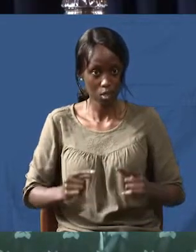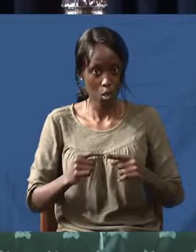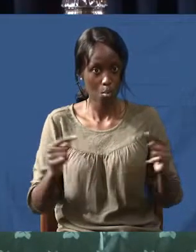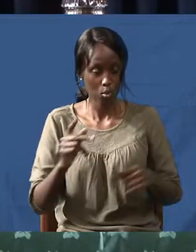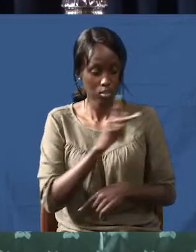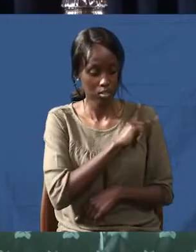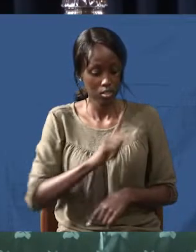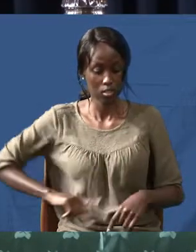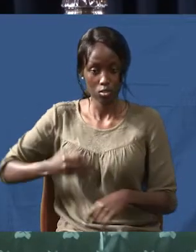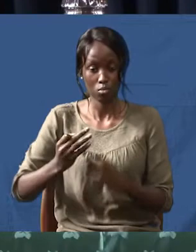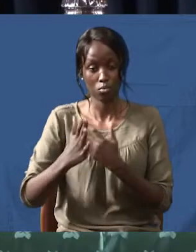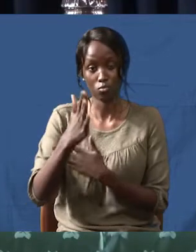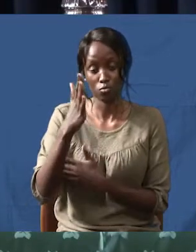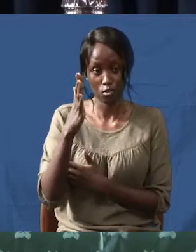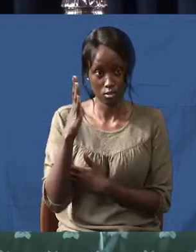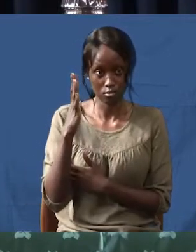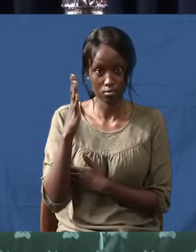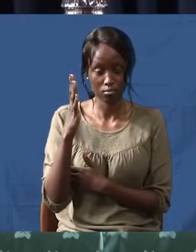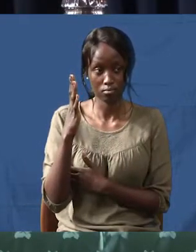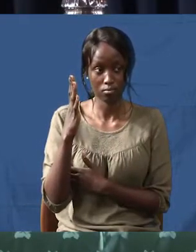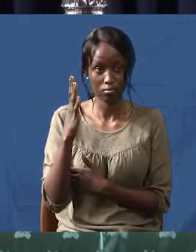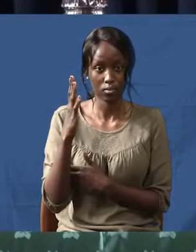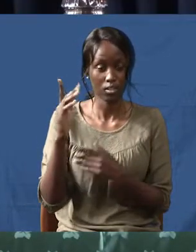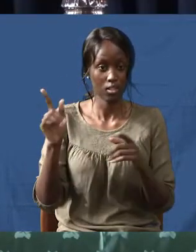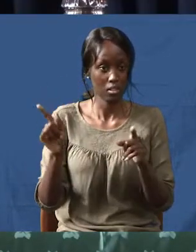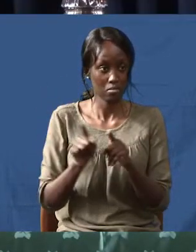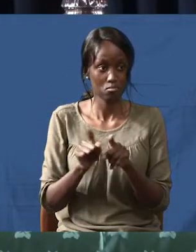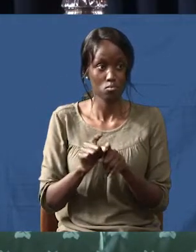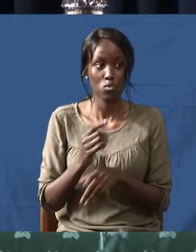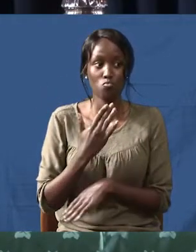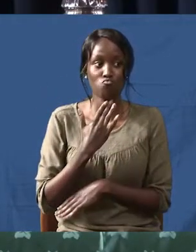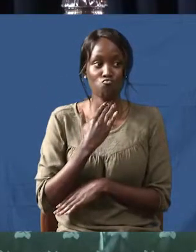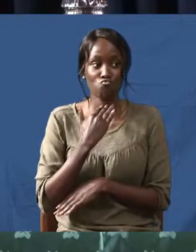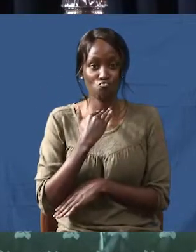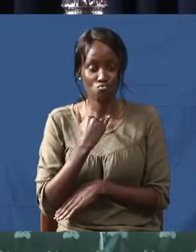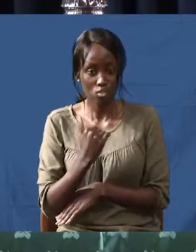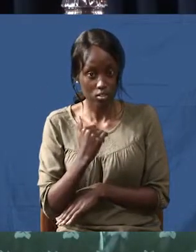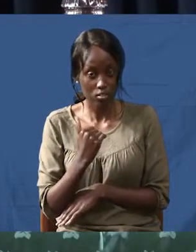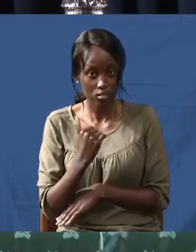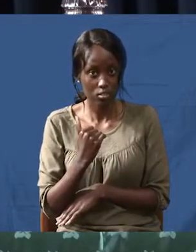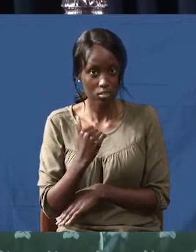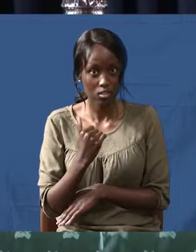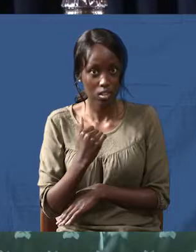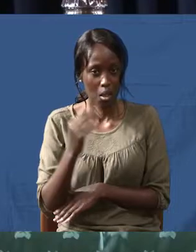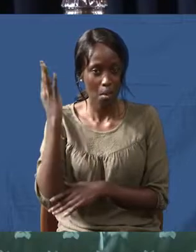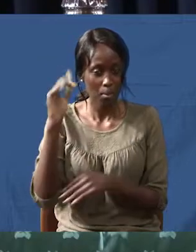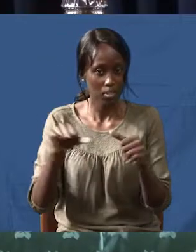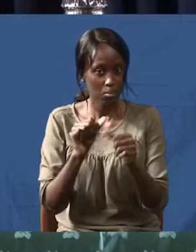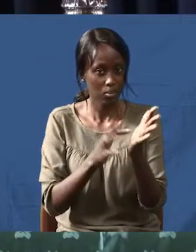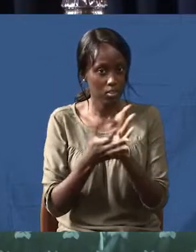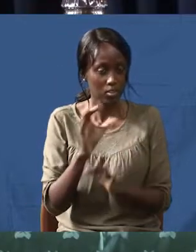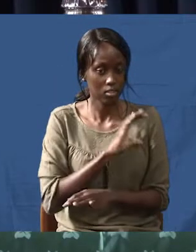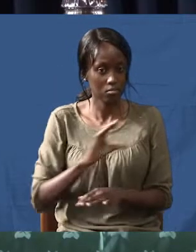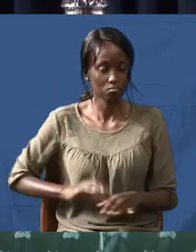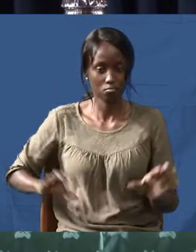God. By all means, he did not want to hear of Jesus Christ,